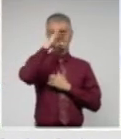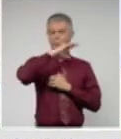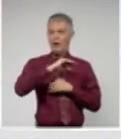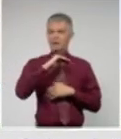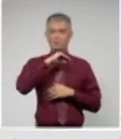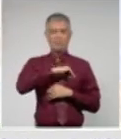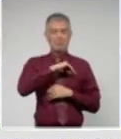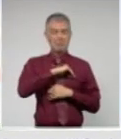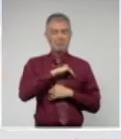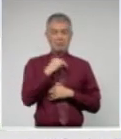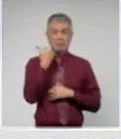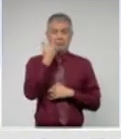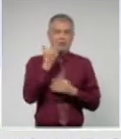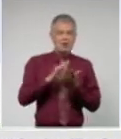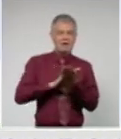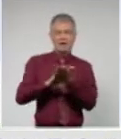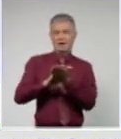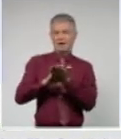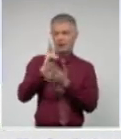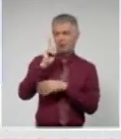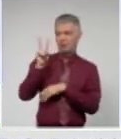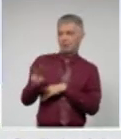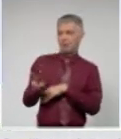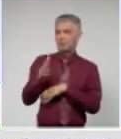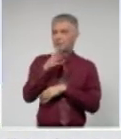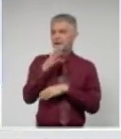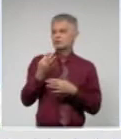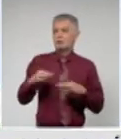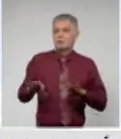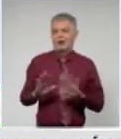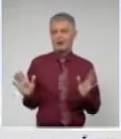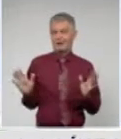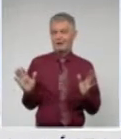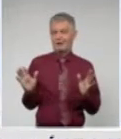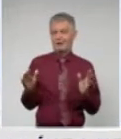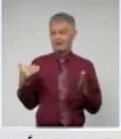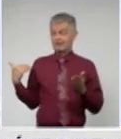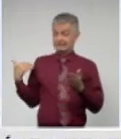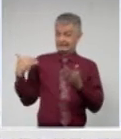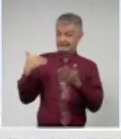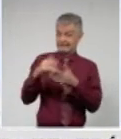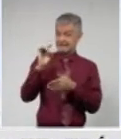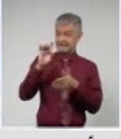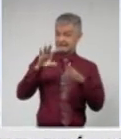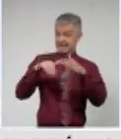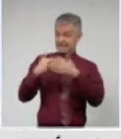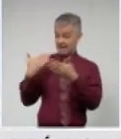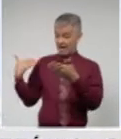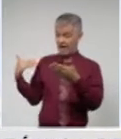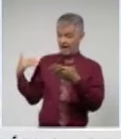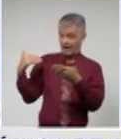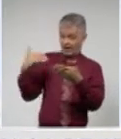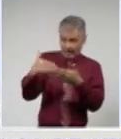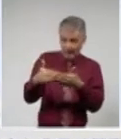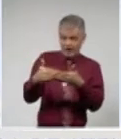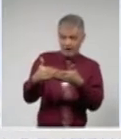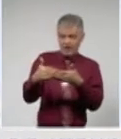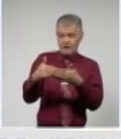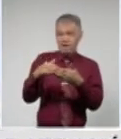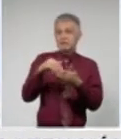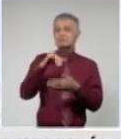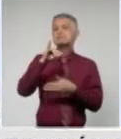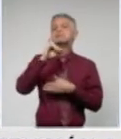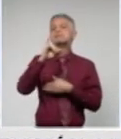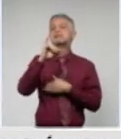85.2% have recovered from the virus and been discharged from hospital. Meanwhile, 14 people to